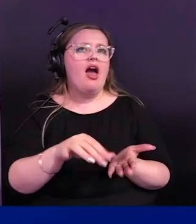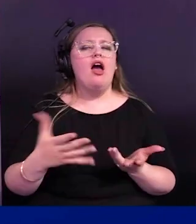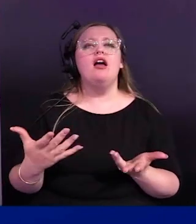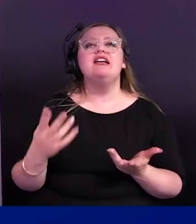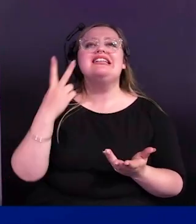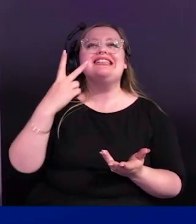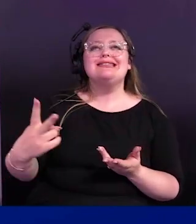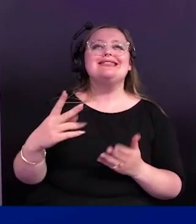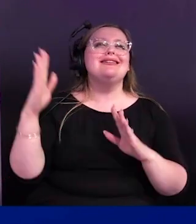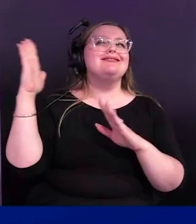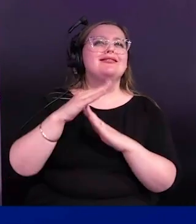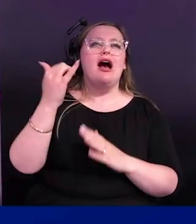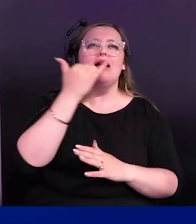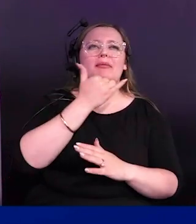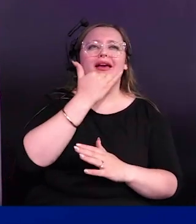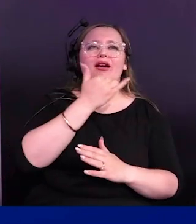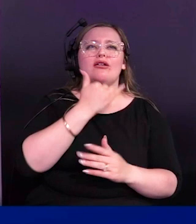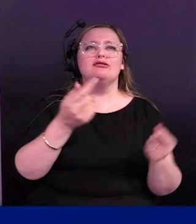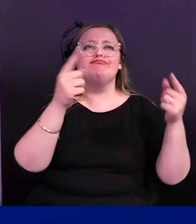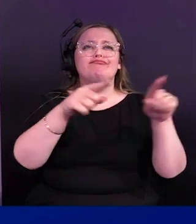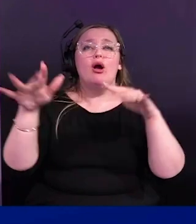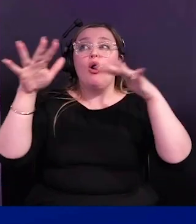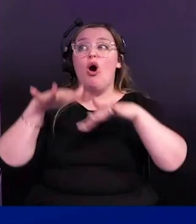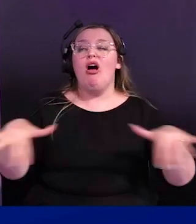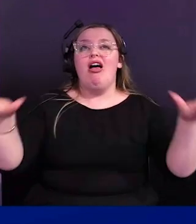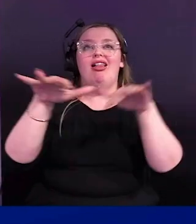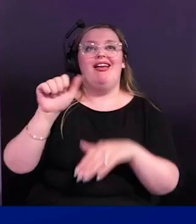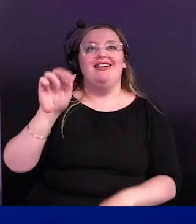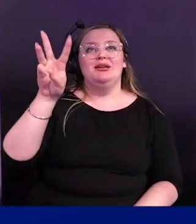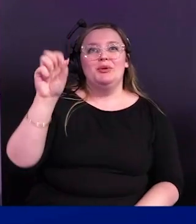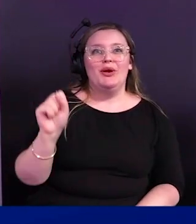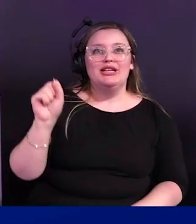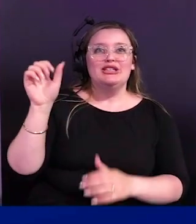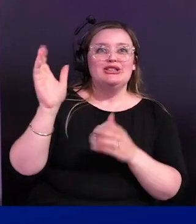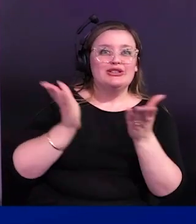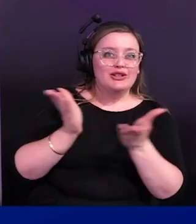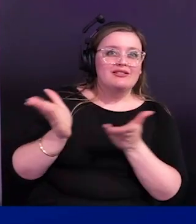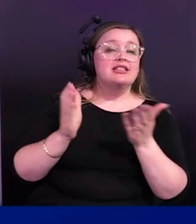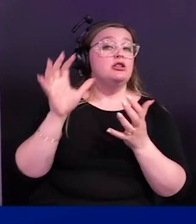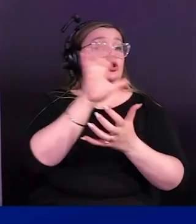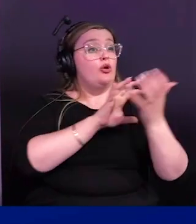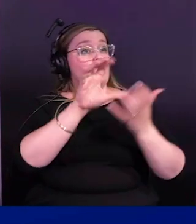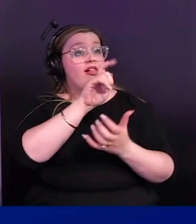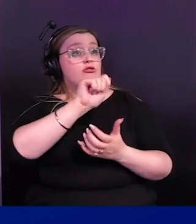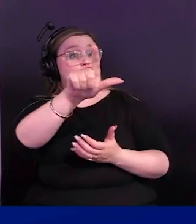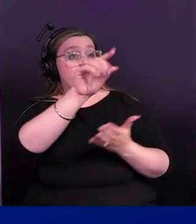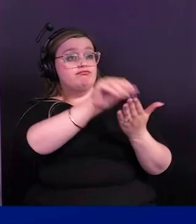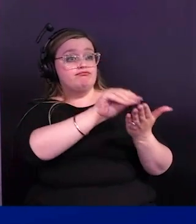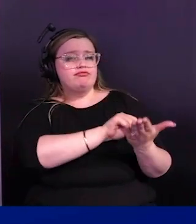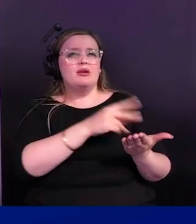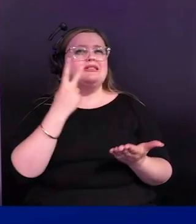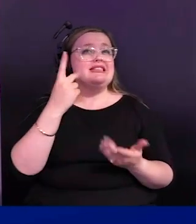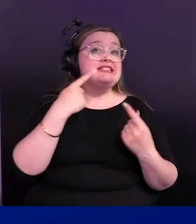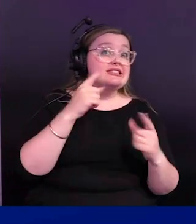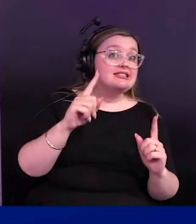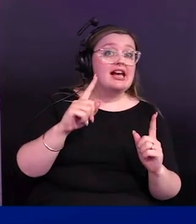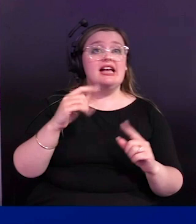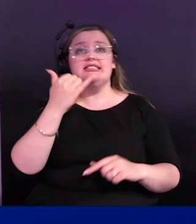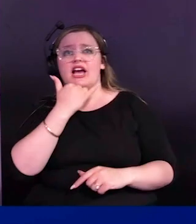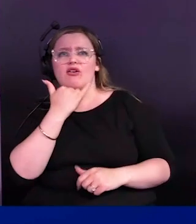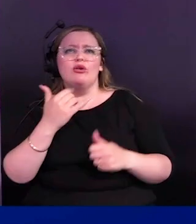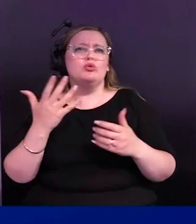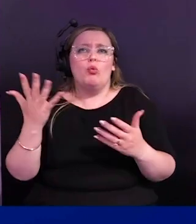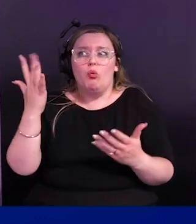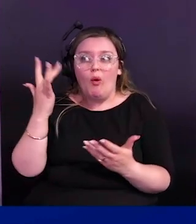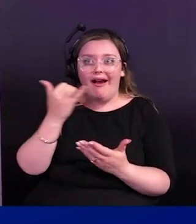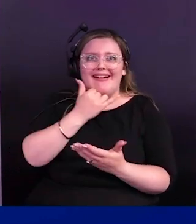occurring across all AWS services. So as CloudTrail is recording these events, we're seeing, are they successful? Are they errors? What are the errors, et cetera.